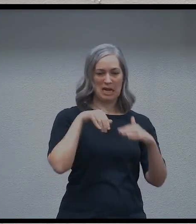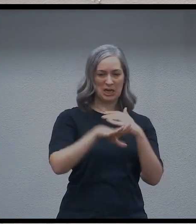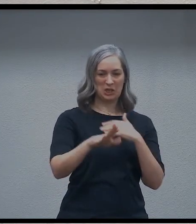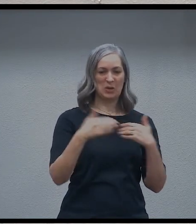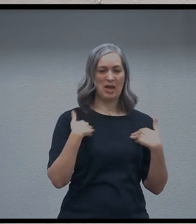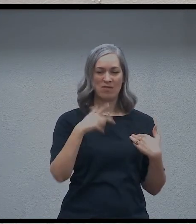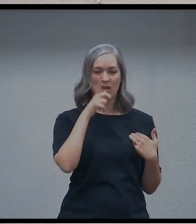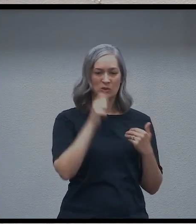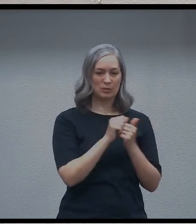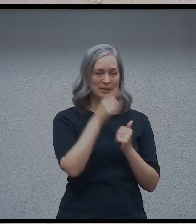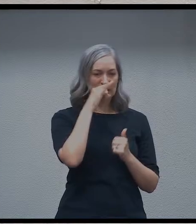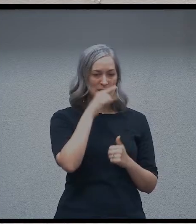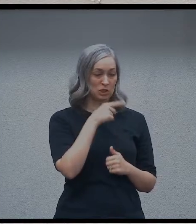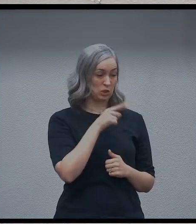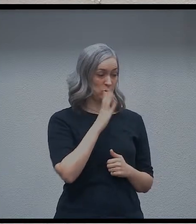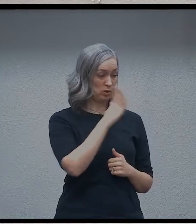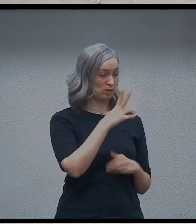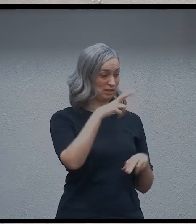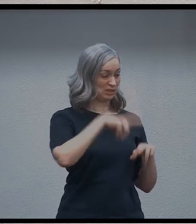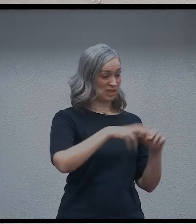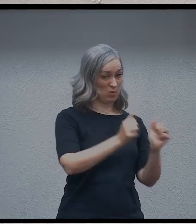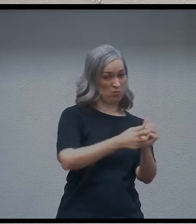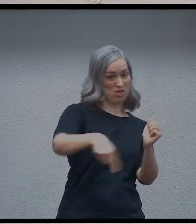have fun. So it's just like, what?